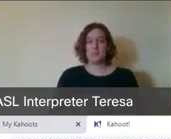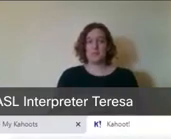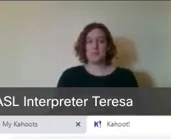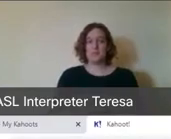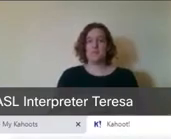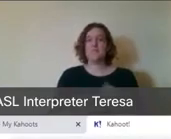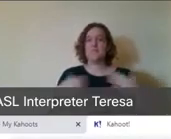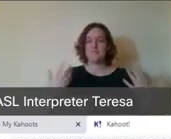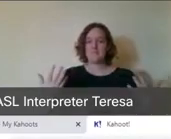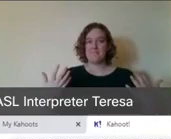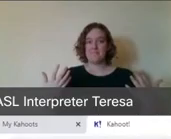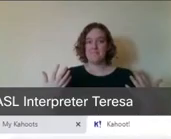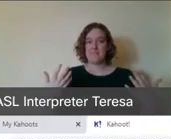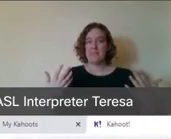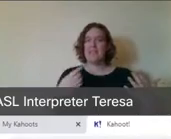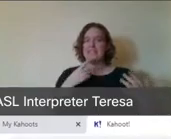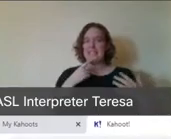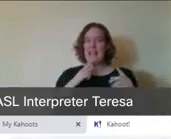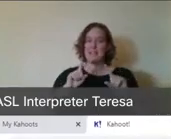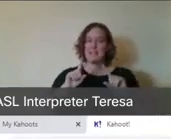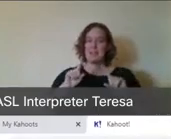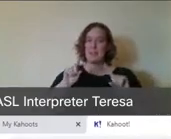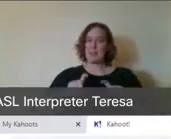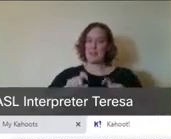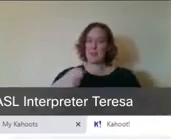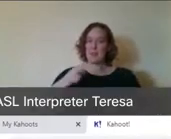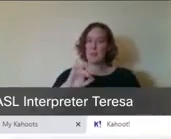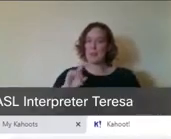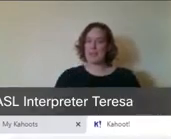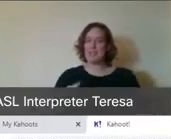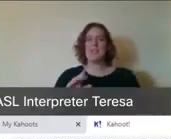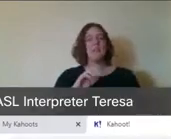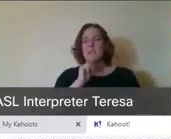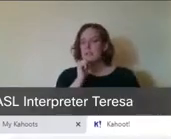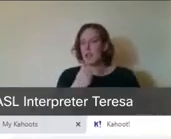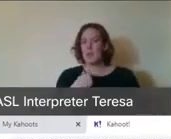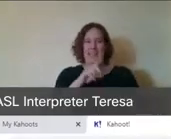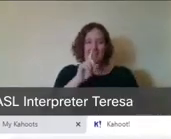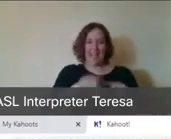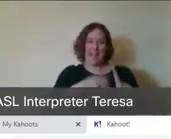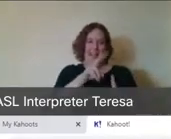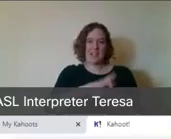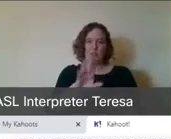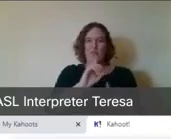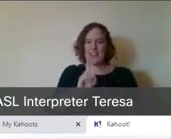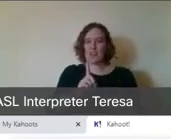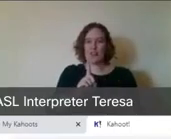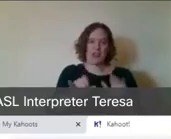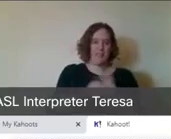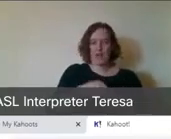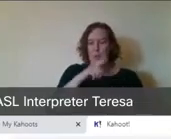So even though this is going to say quiz, it's not. There's no way we can assign your answers to you. This isn't some type